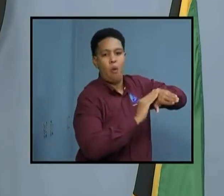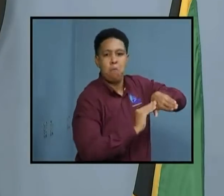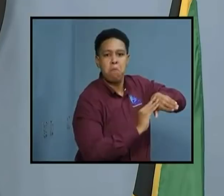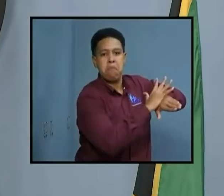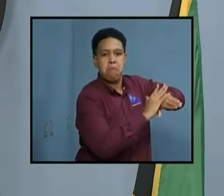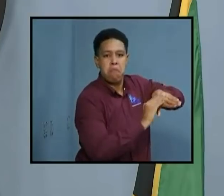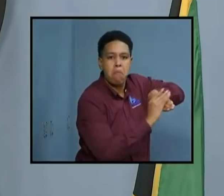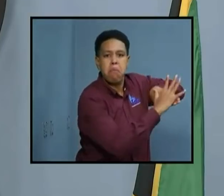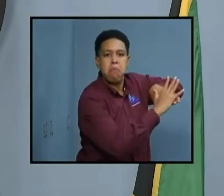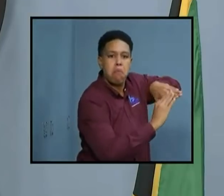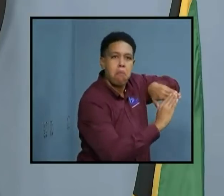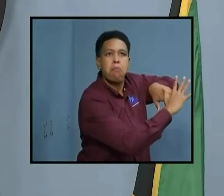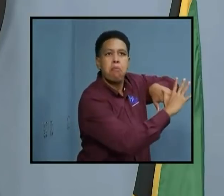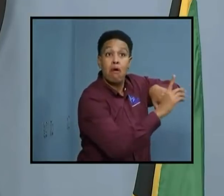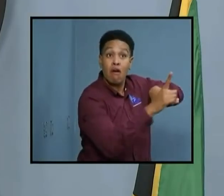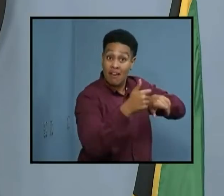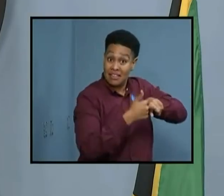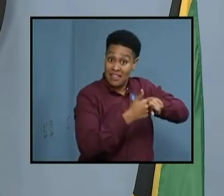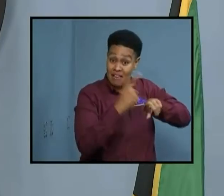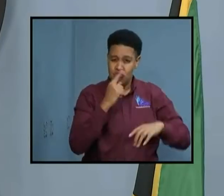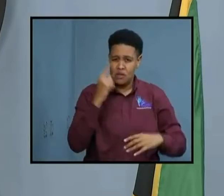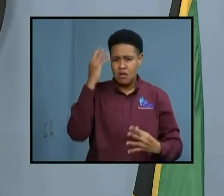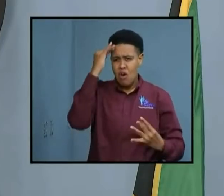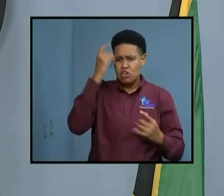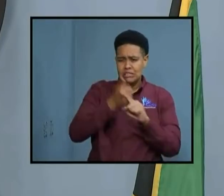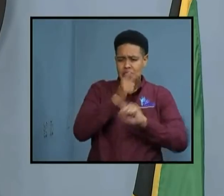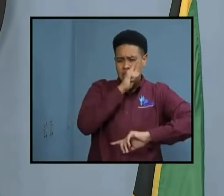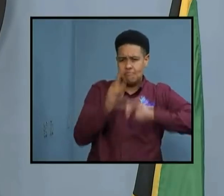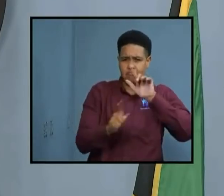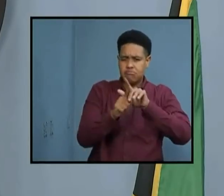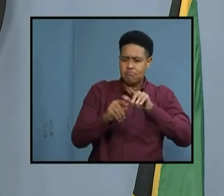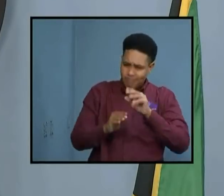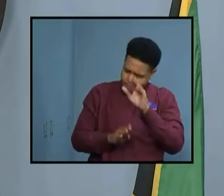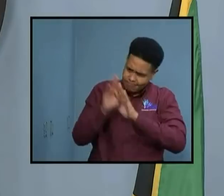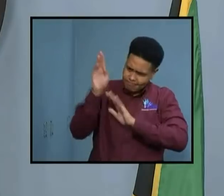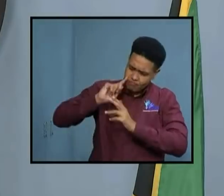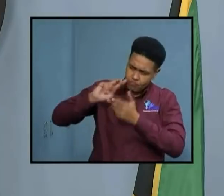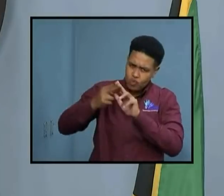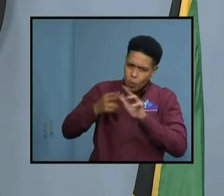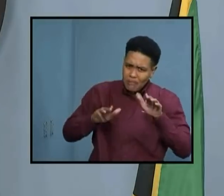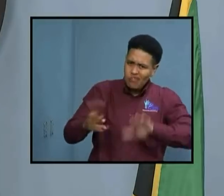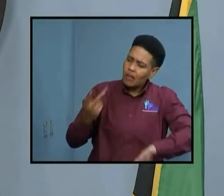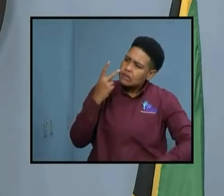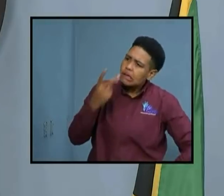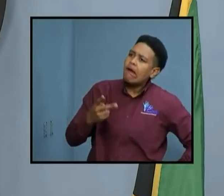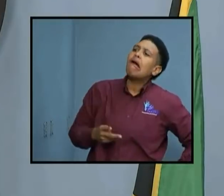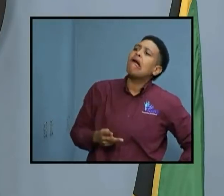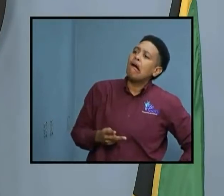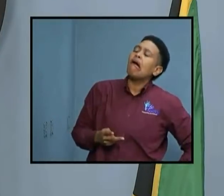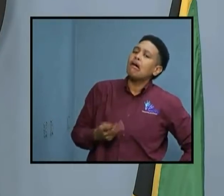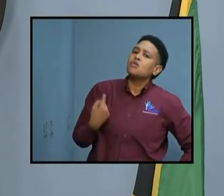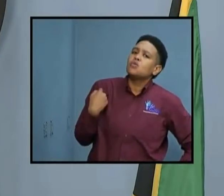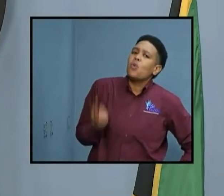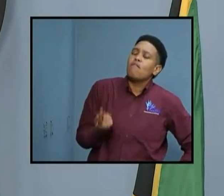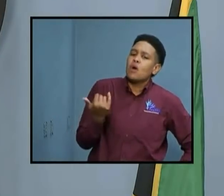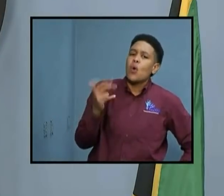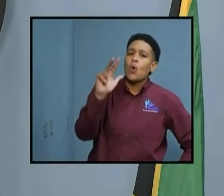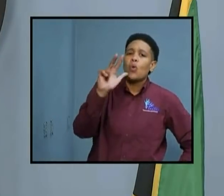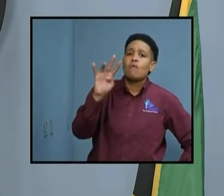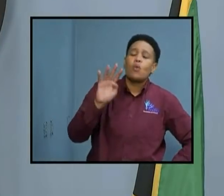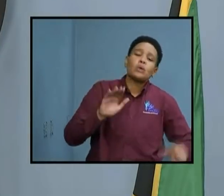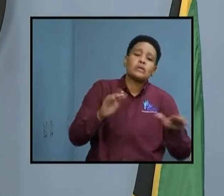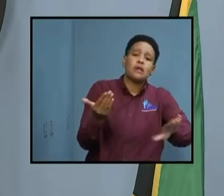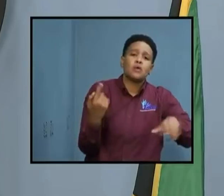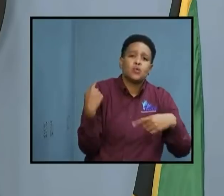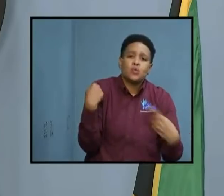concern is the significant rise in the number of deaths. We now have 34 deaths from